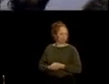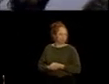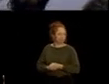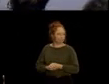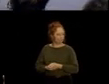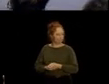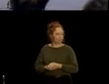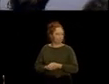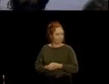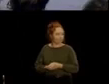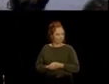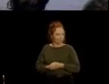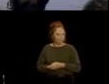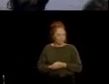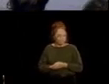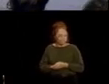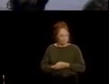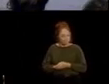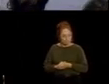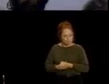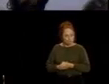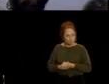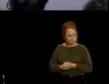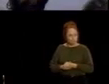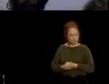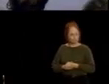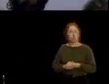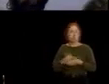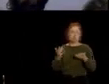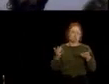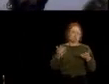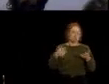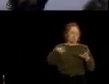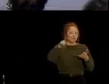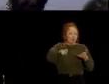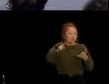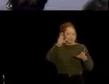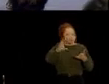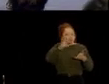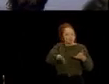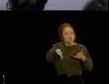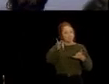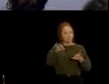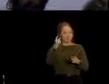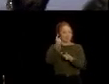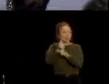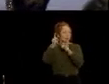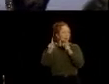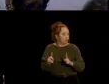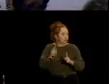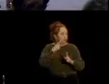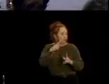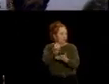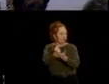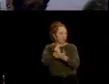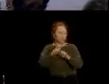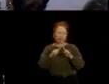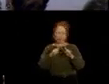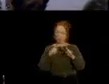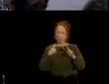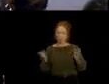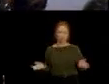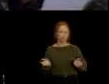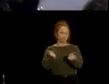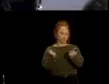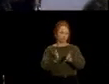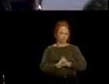you have to just cycle through some people to find the right person. But I highly encourage you to do it. Thank you. We've got one